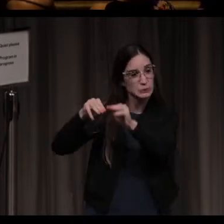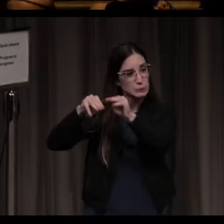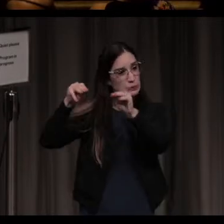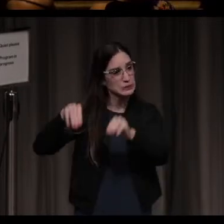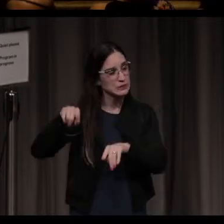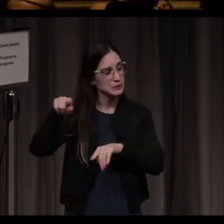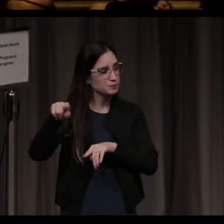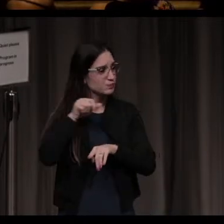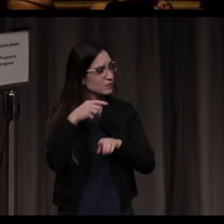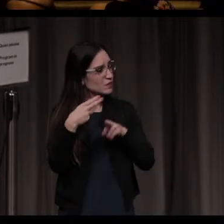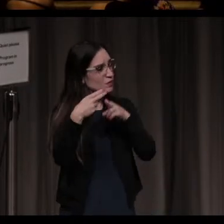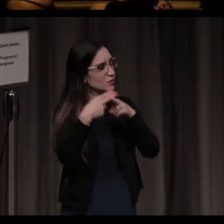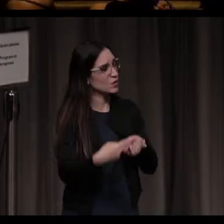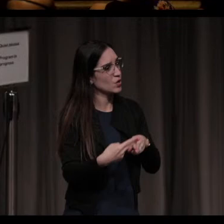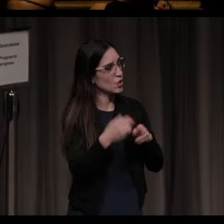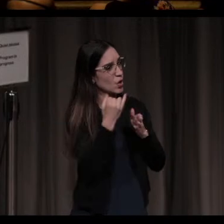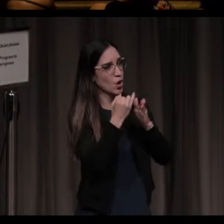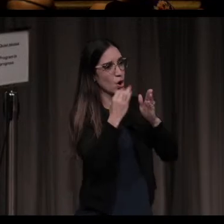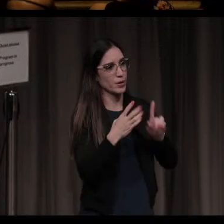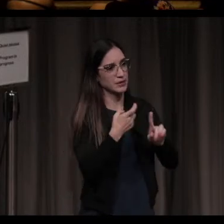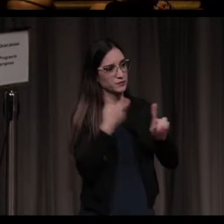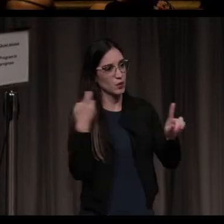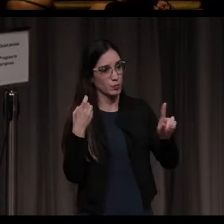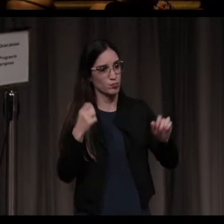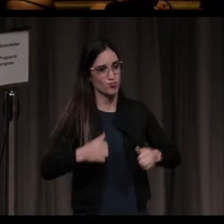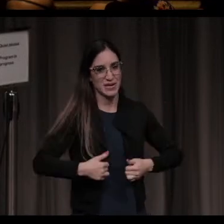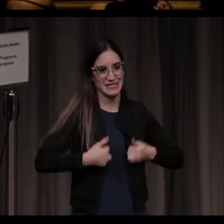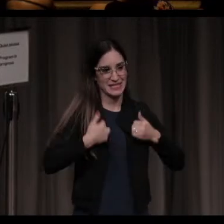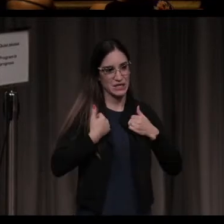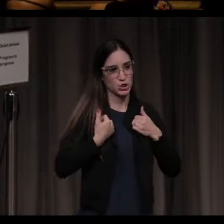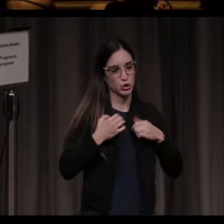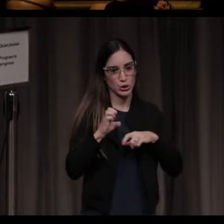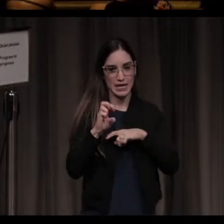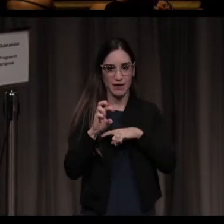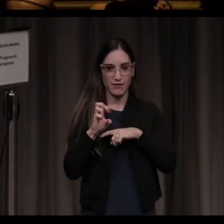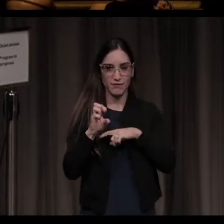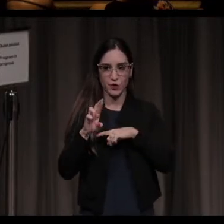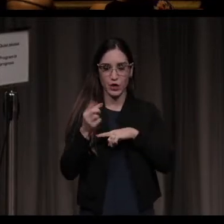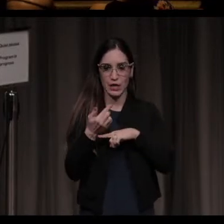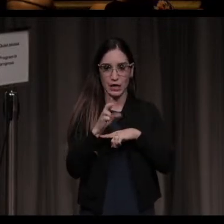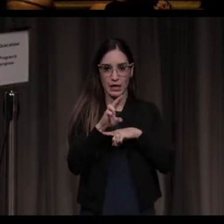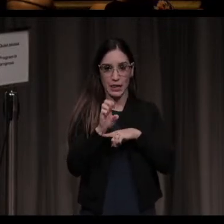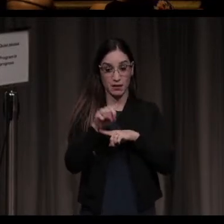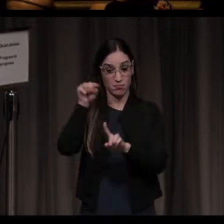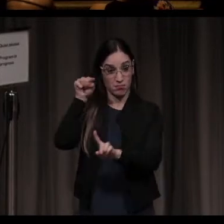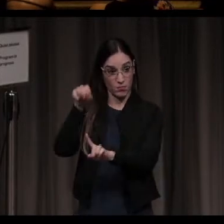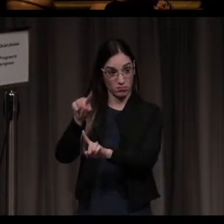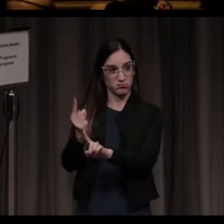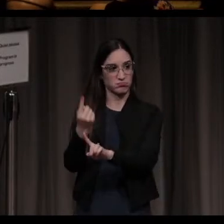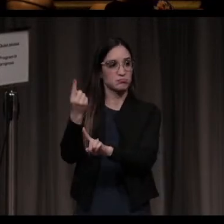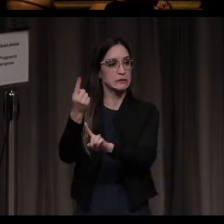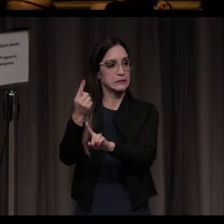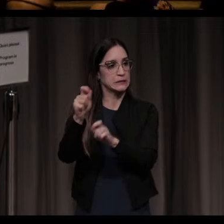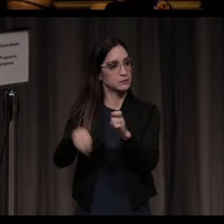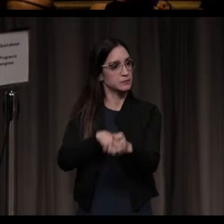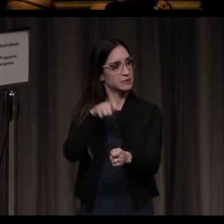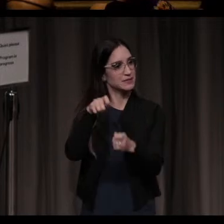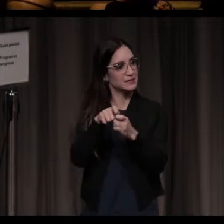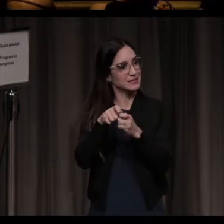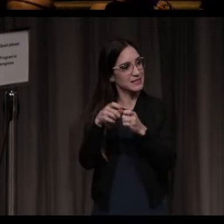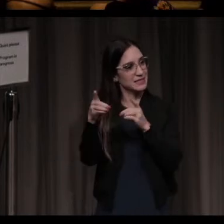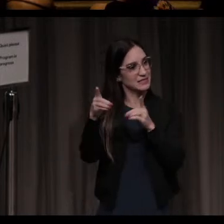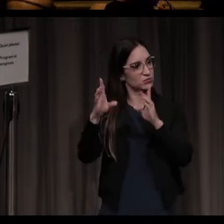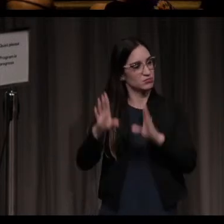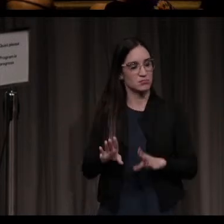called the Artist in Residence in Everglades. And there was one particular executive director who is an